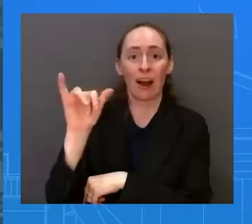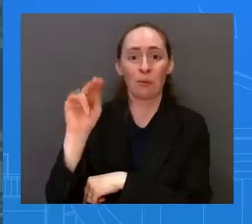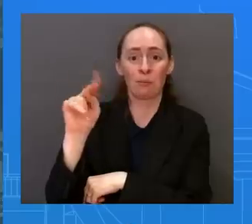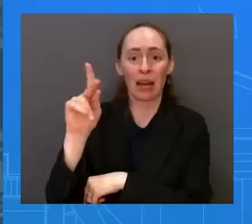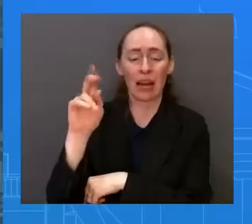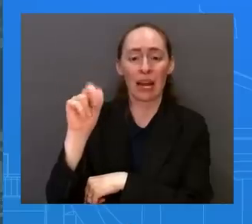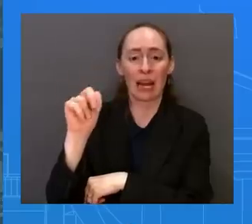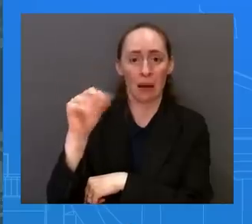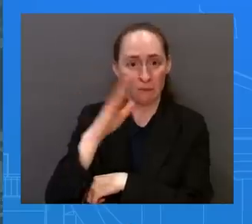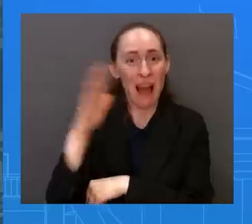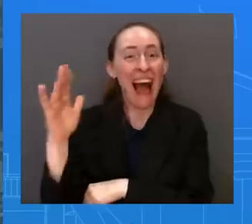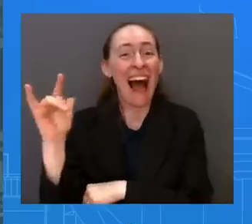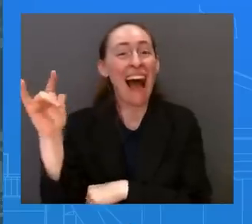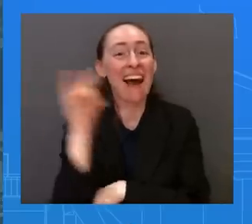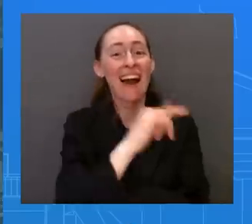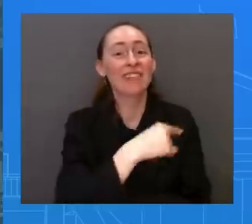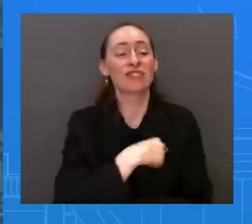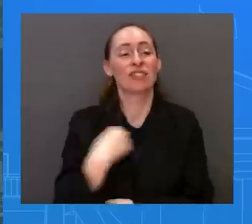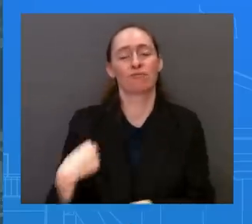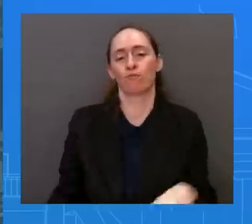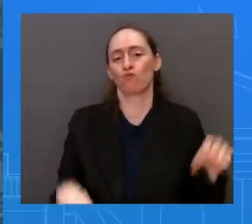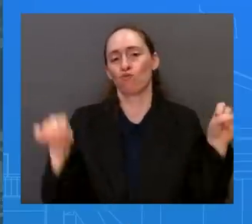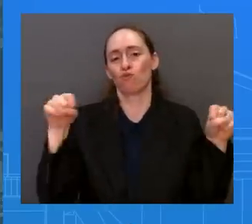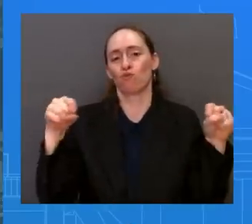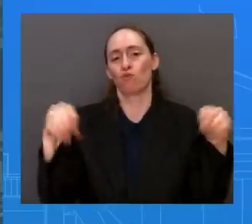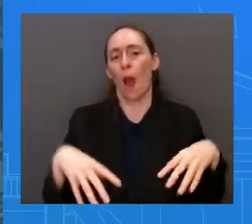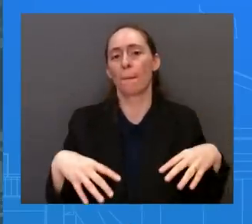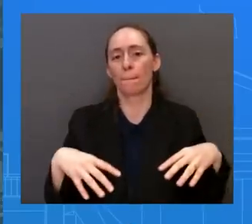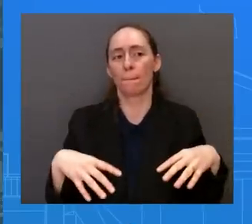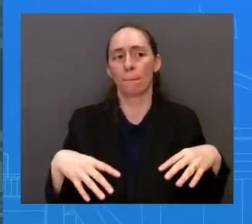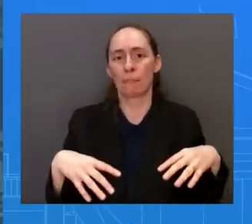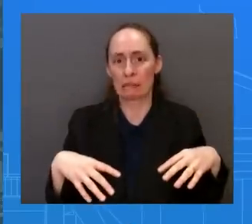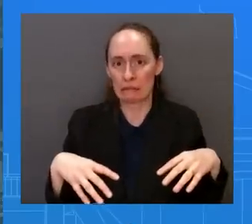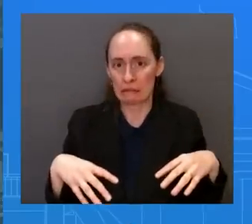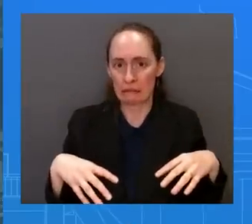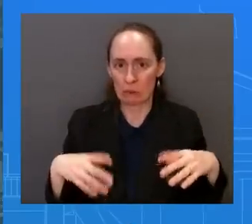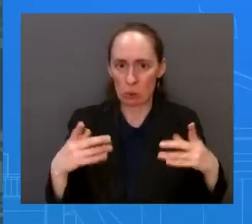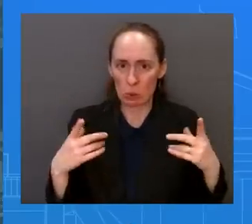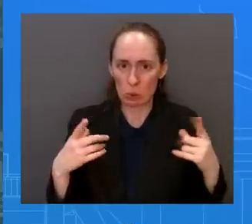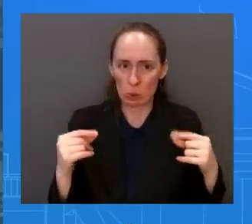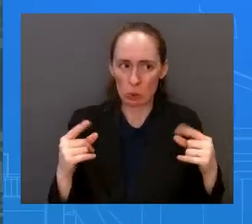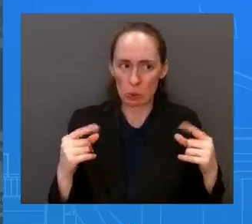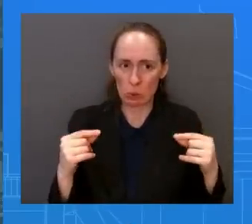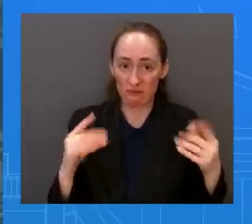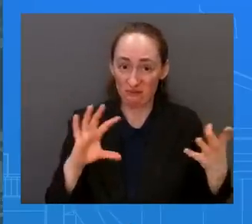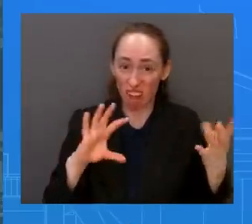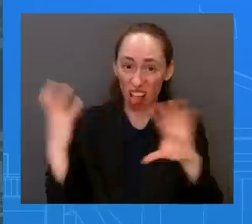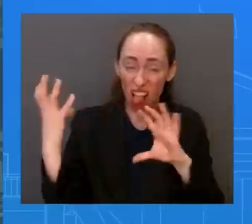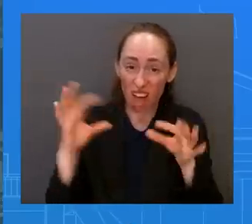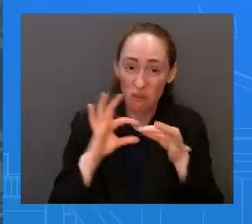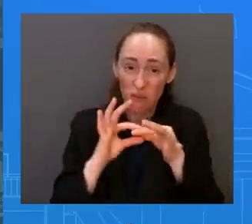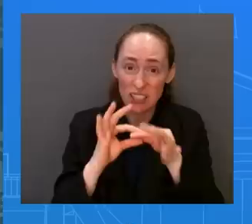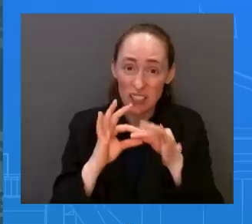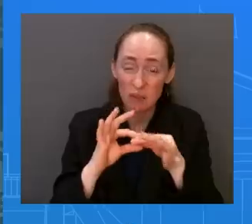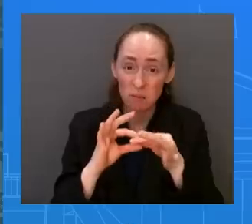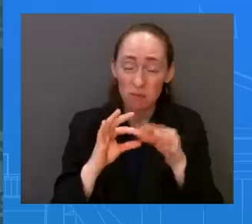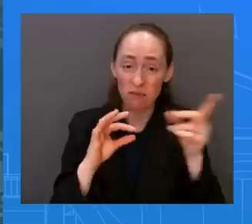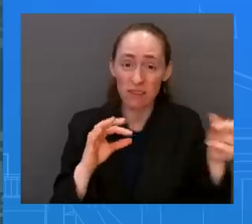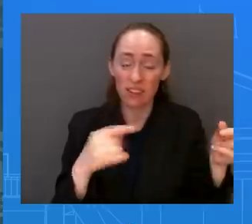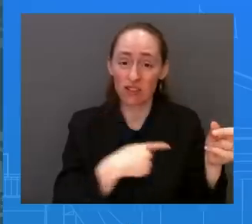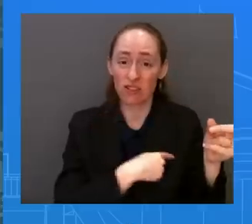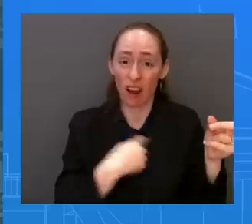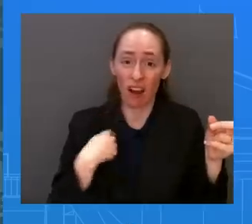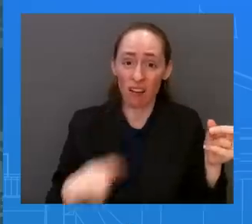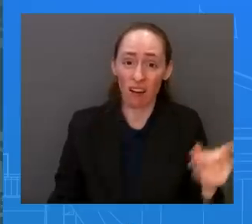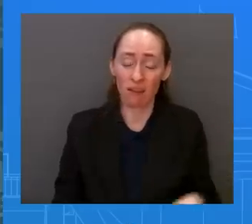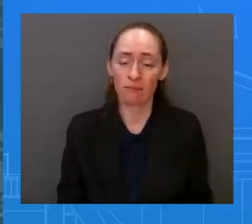with China has been pretty clear, and we've been very very clear about this, and it will continue to be calm,